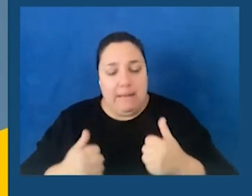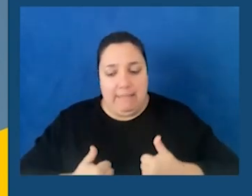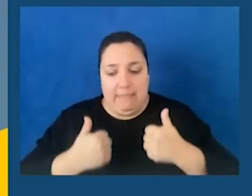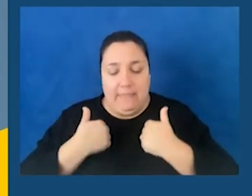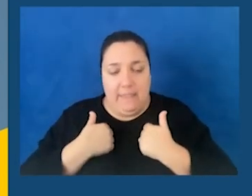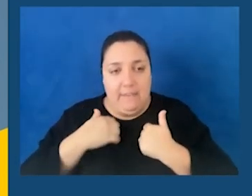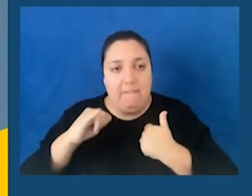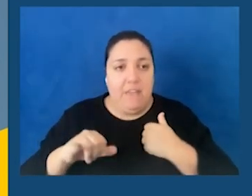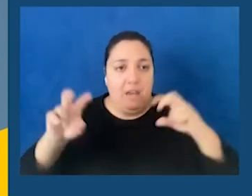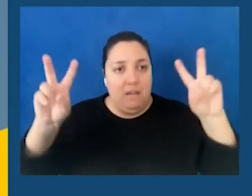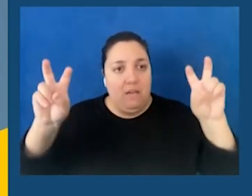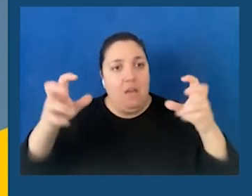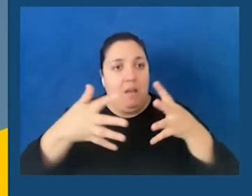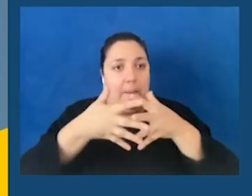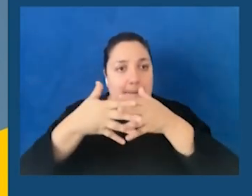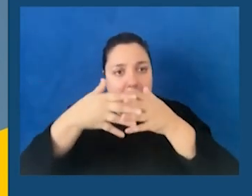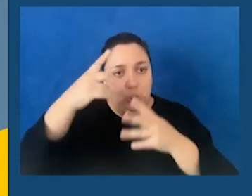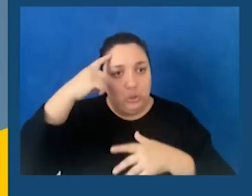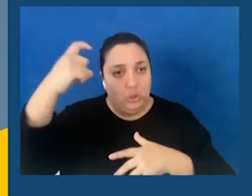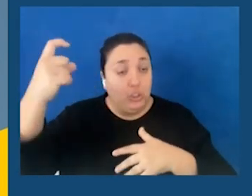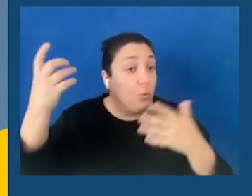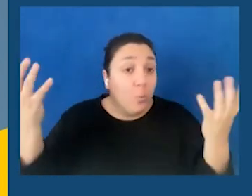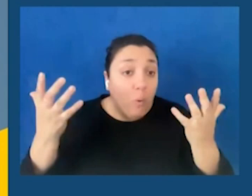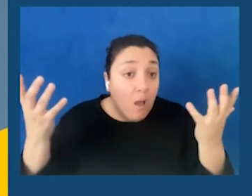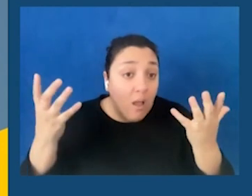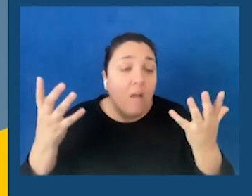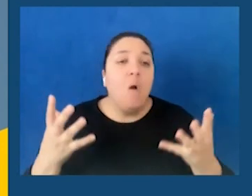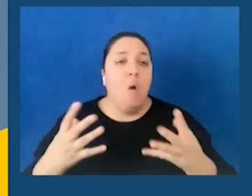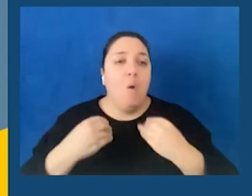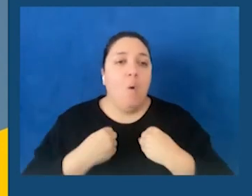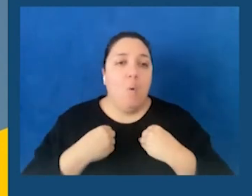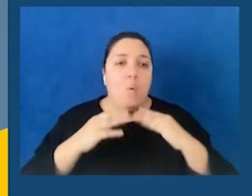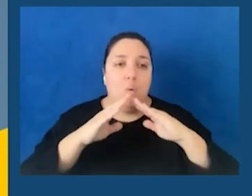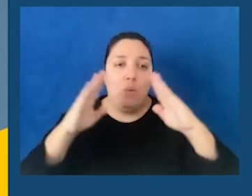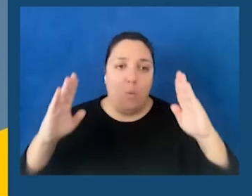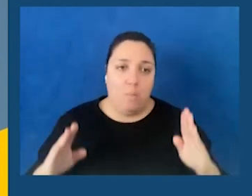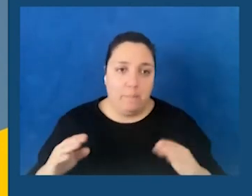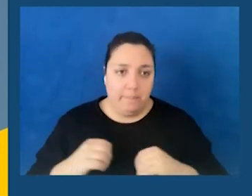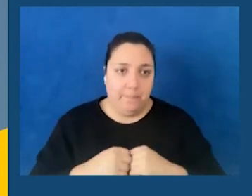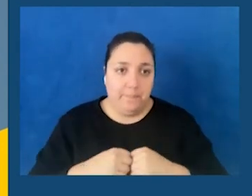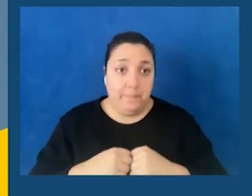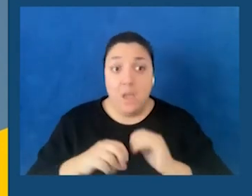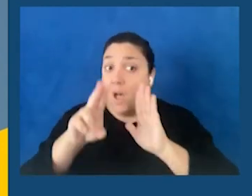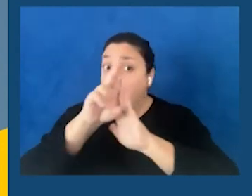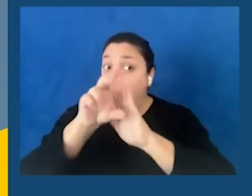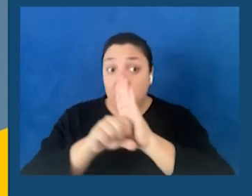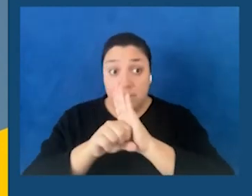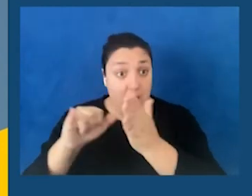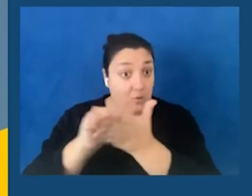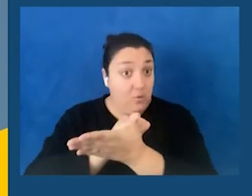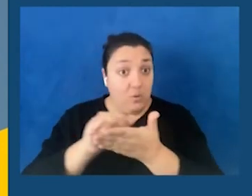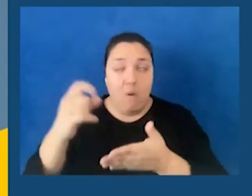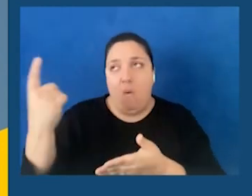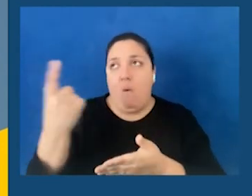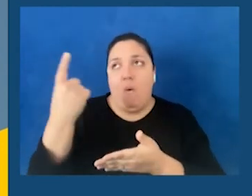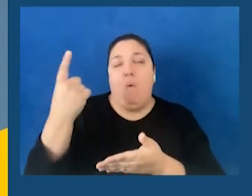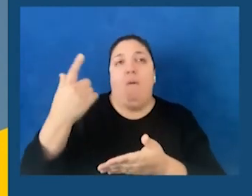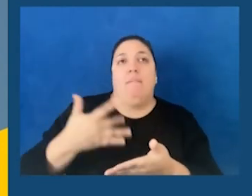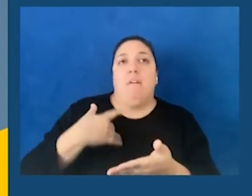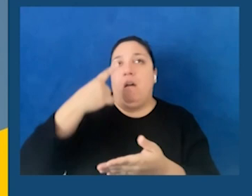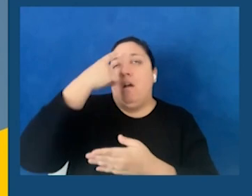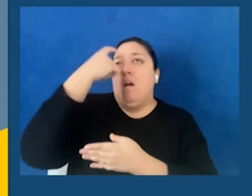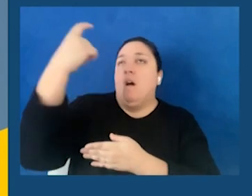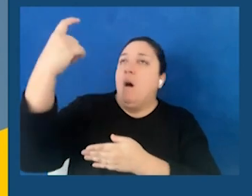which has always been home ownership. And upstate New York was always that promised land for people because housing was